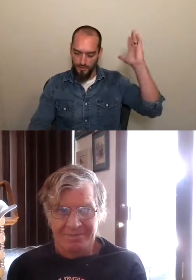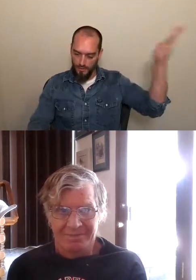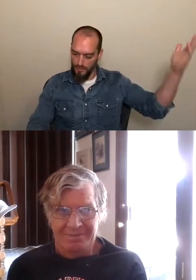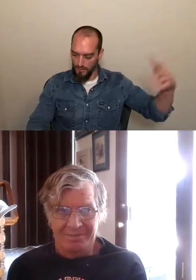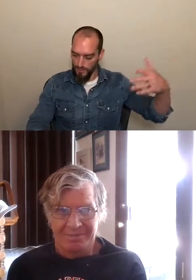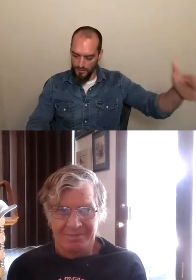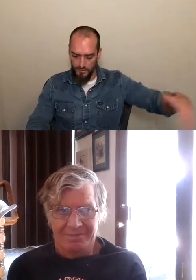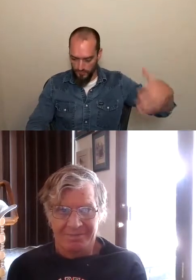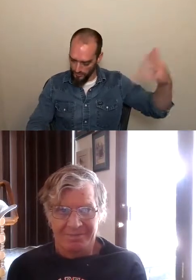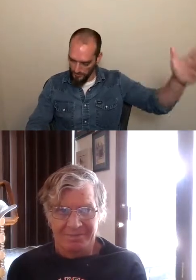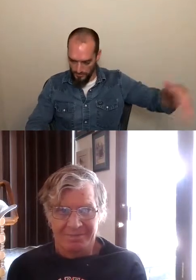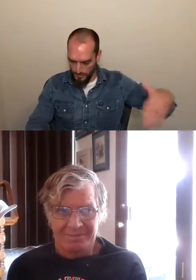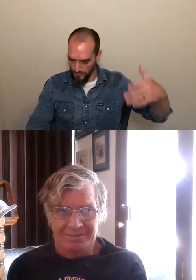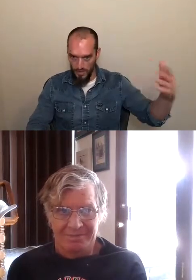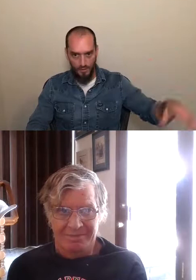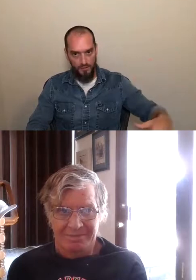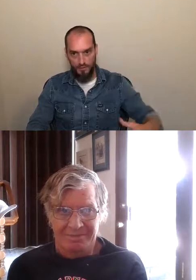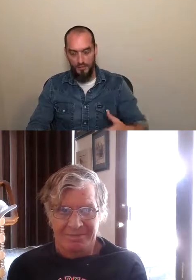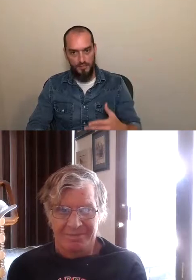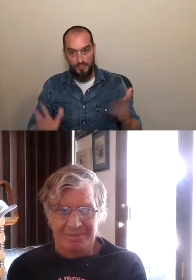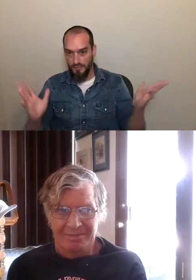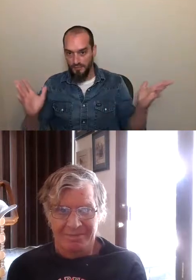but it goes back to if they can save a dollar,